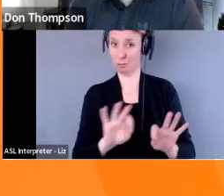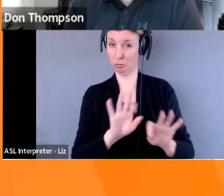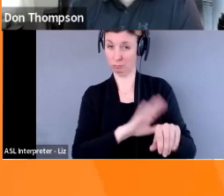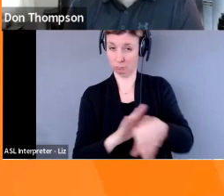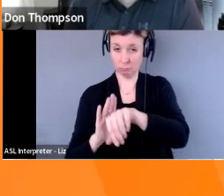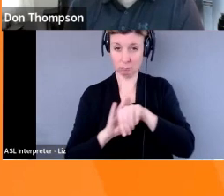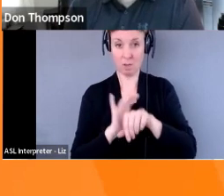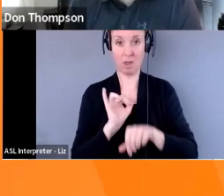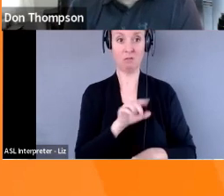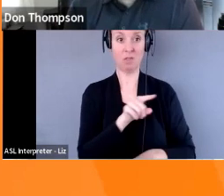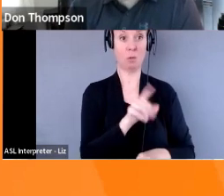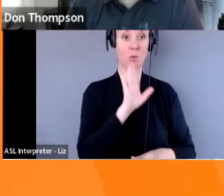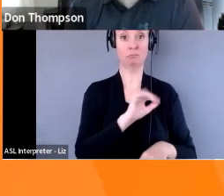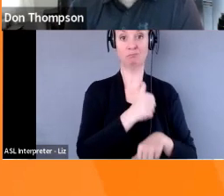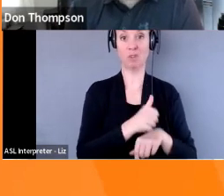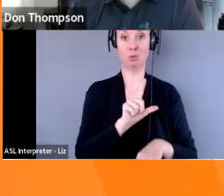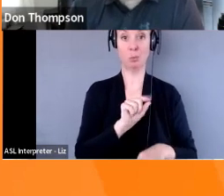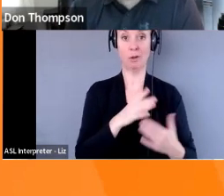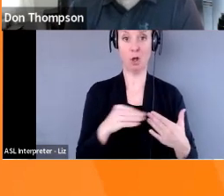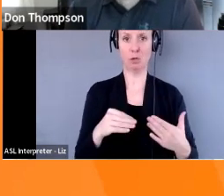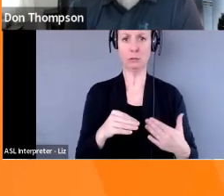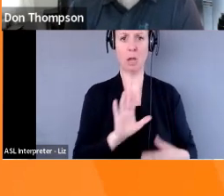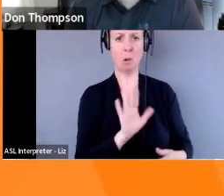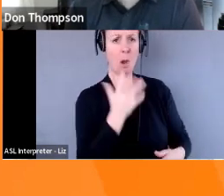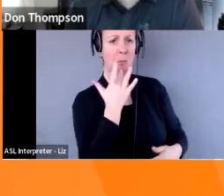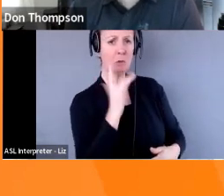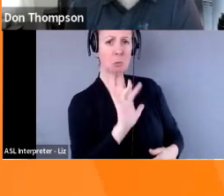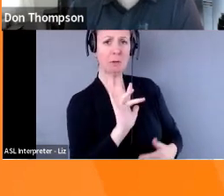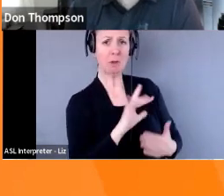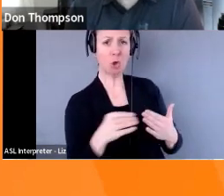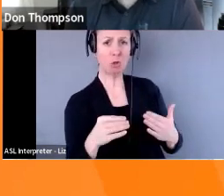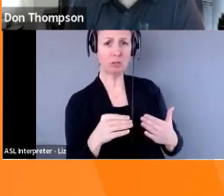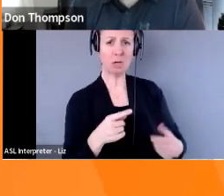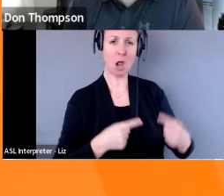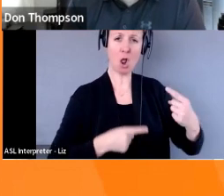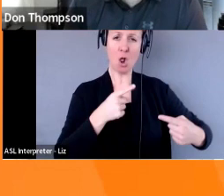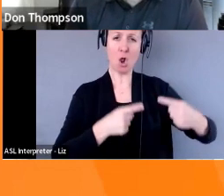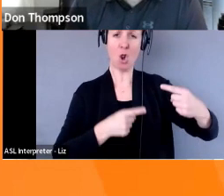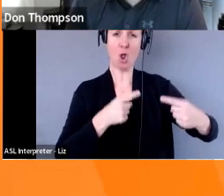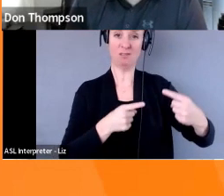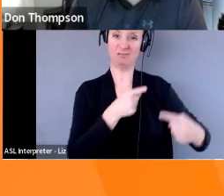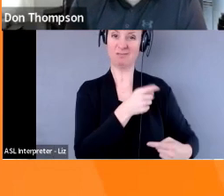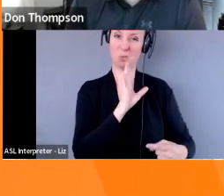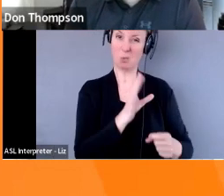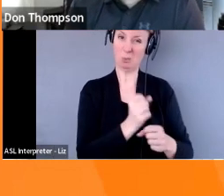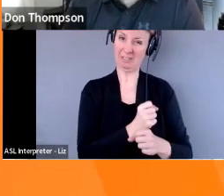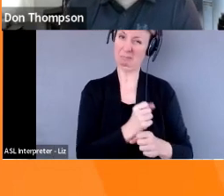$25, you're going to get into a fight with Amazon, which is usually a tough fight to win. Amazon forecasts with